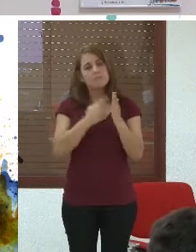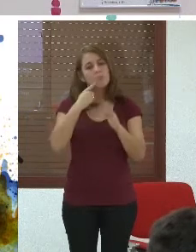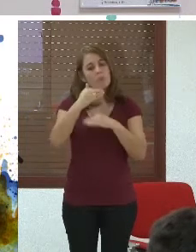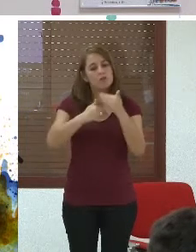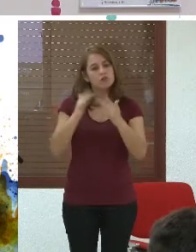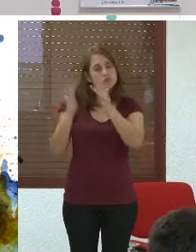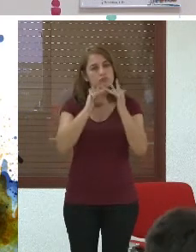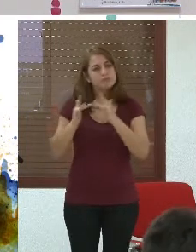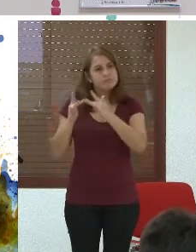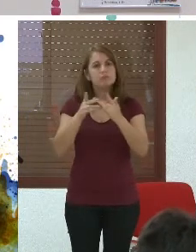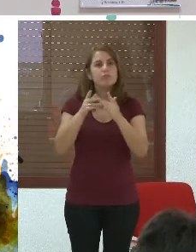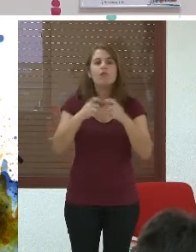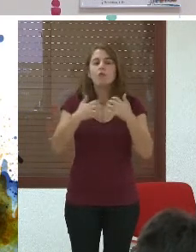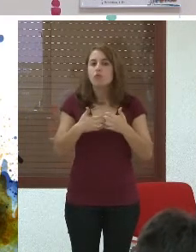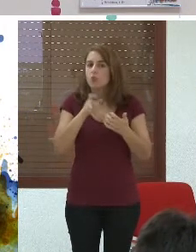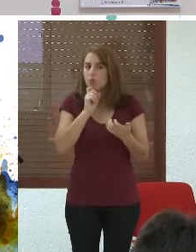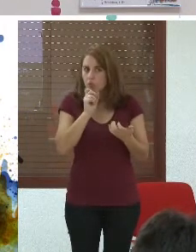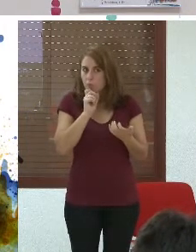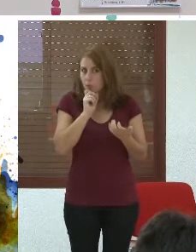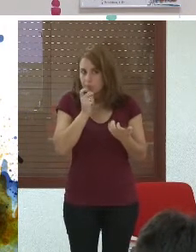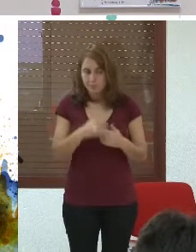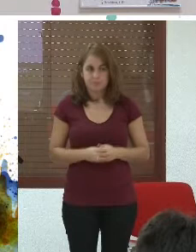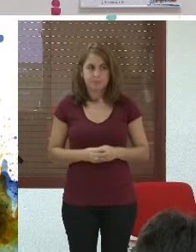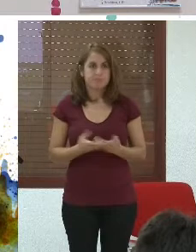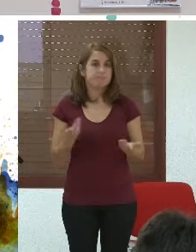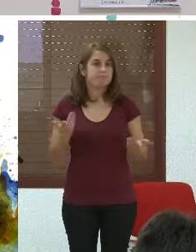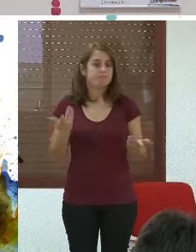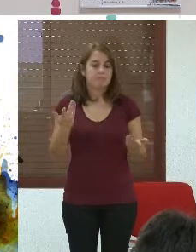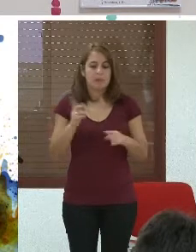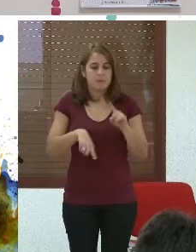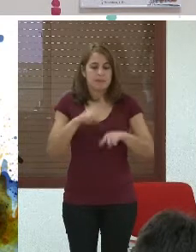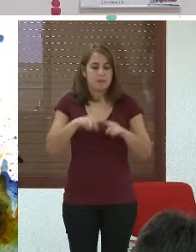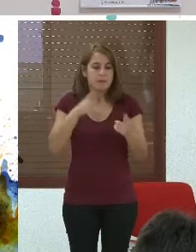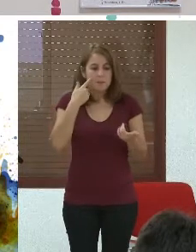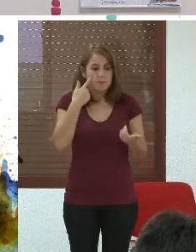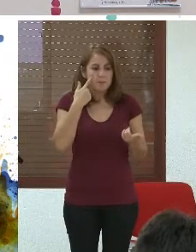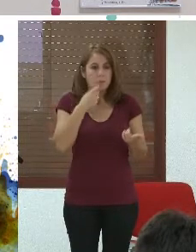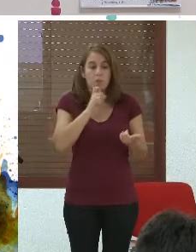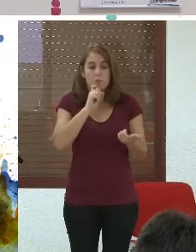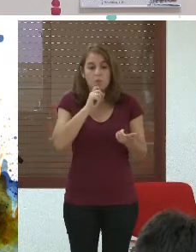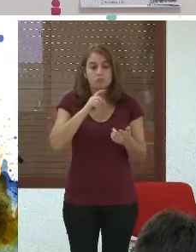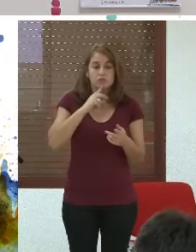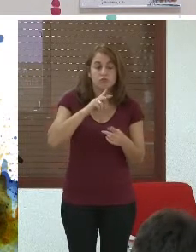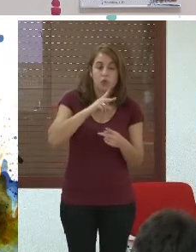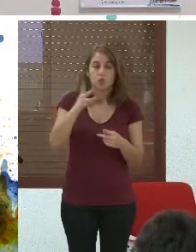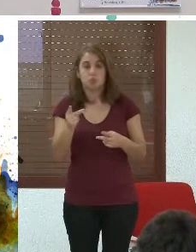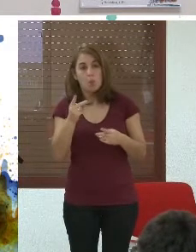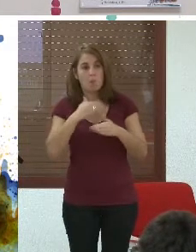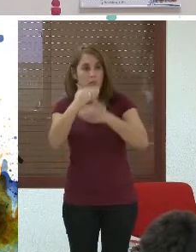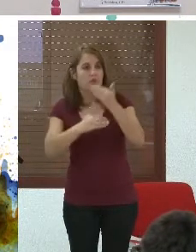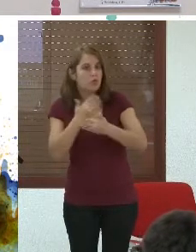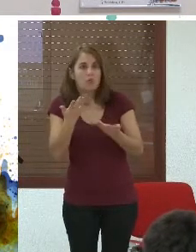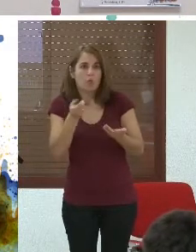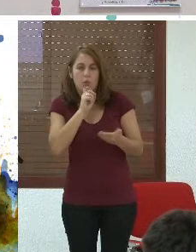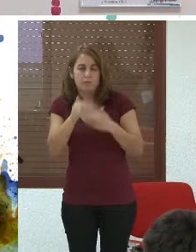these processes are intercommunicated and how the different elements work and the different